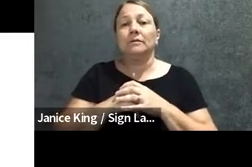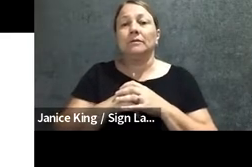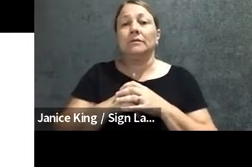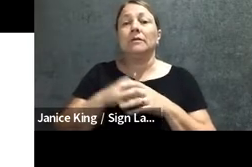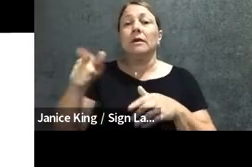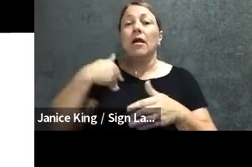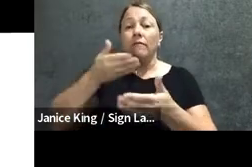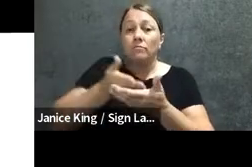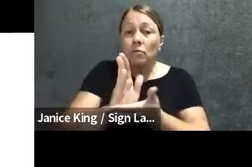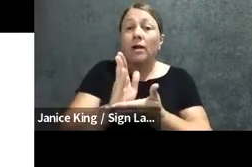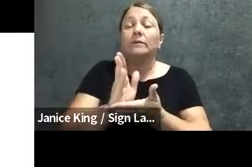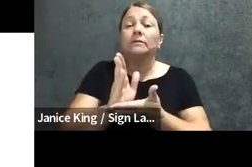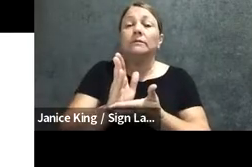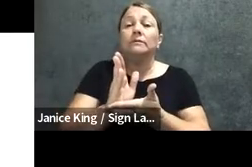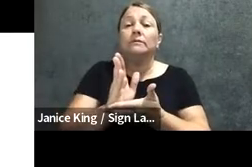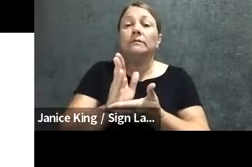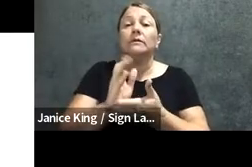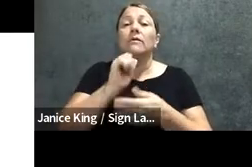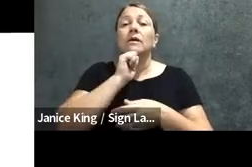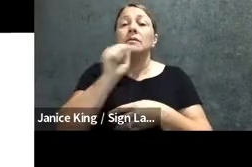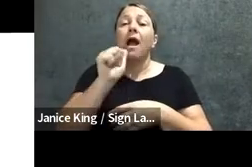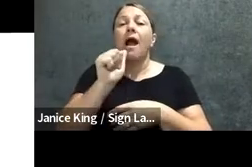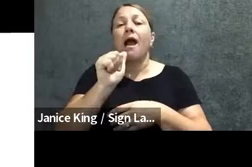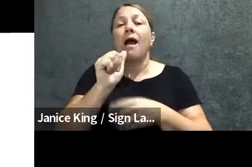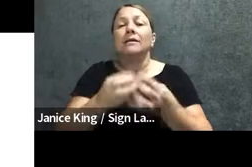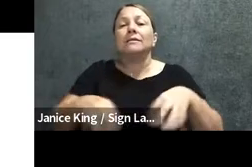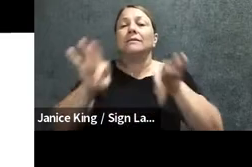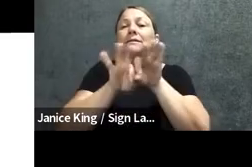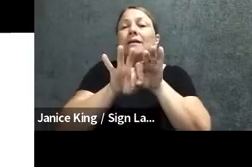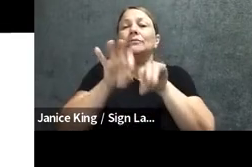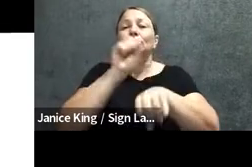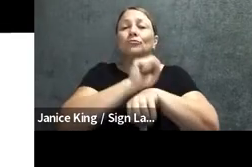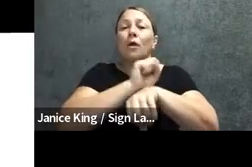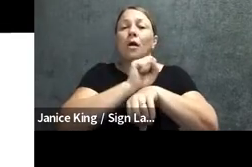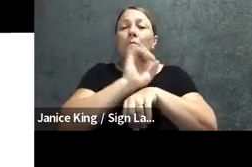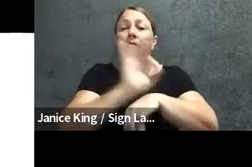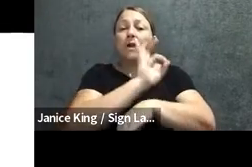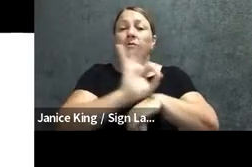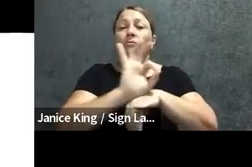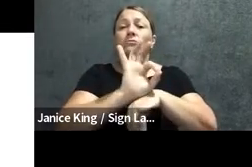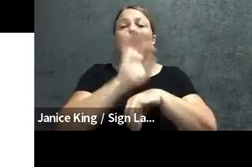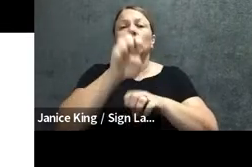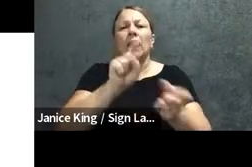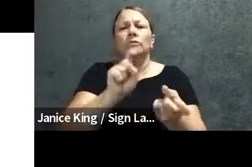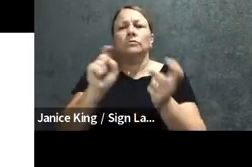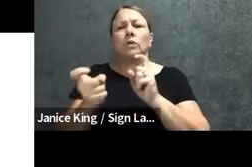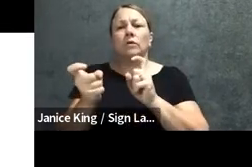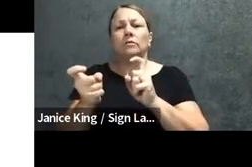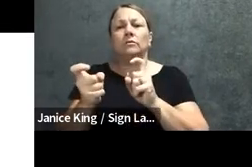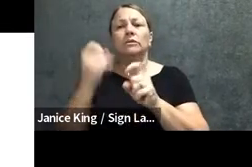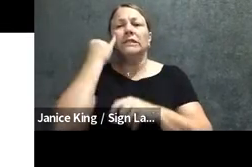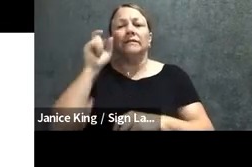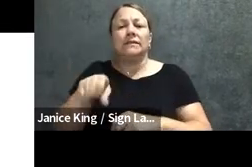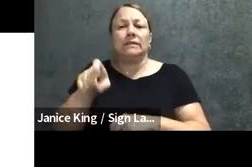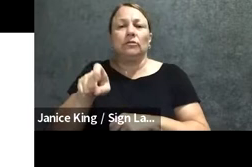They have a right to have their non-essential functions of the job reassigned if necessary. That would be a part of a